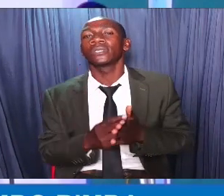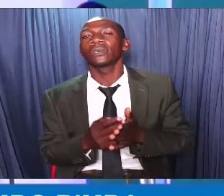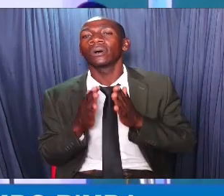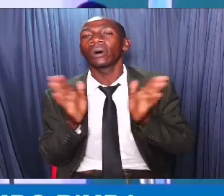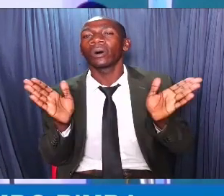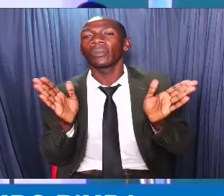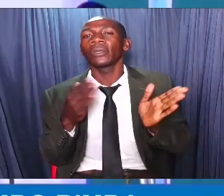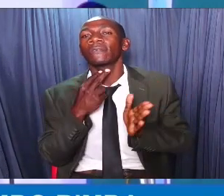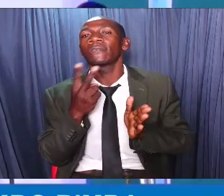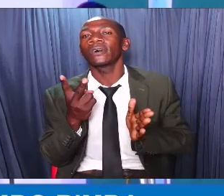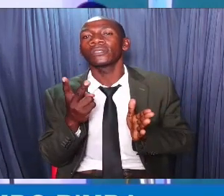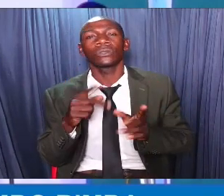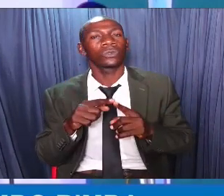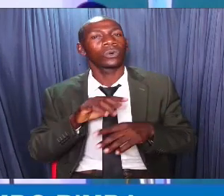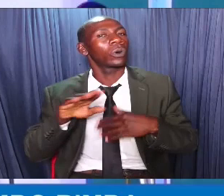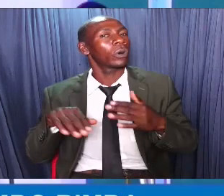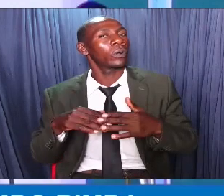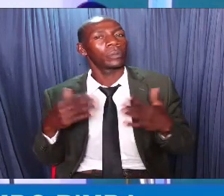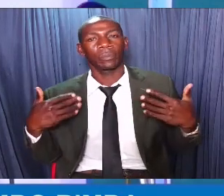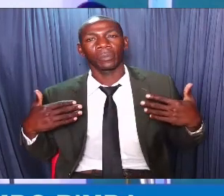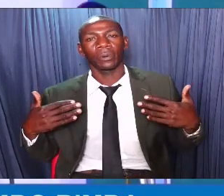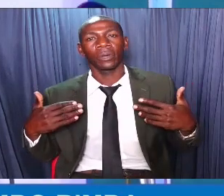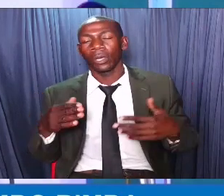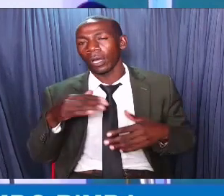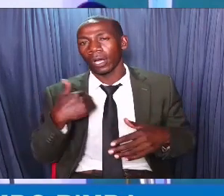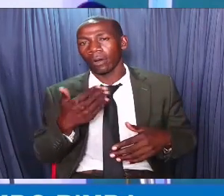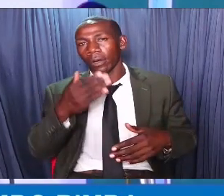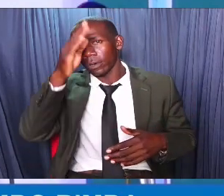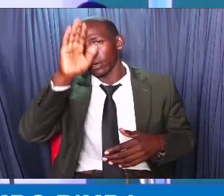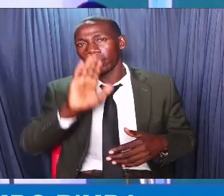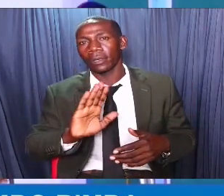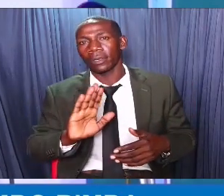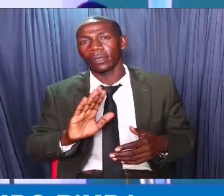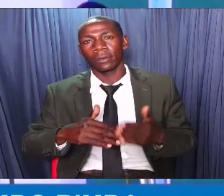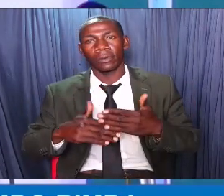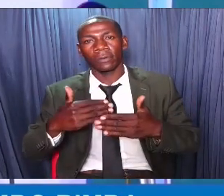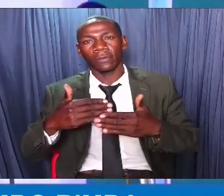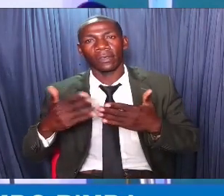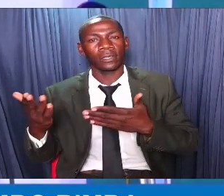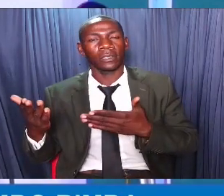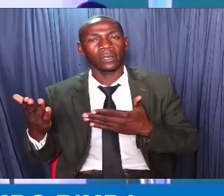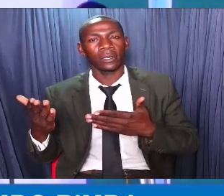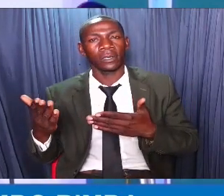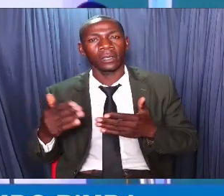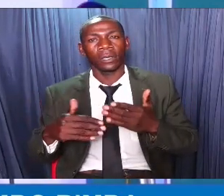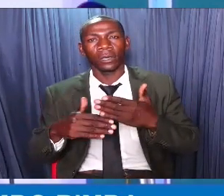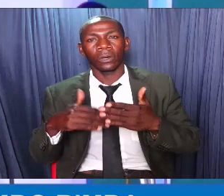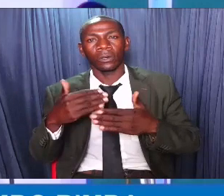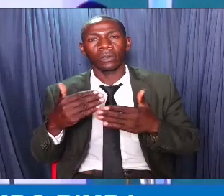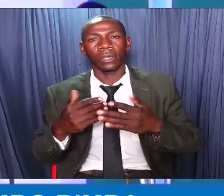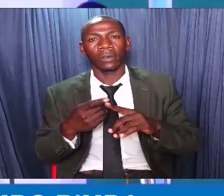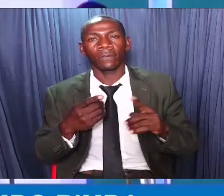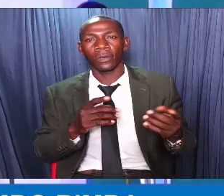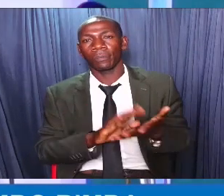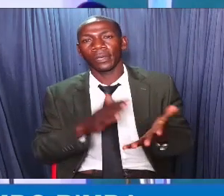Sauti zisikike kwa wingi. The sound to be heard enough. Ili Mungu wetu for our God ajengwe to be edified. Na Mungu akijengwa tangu sifa.